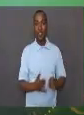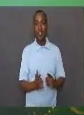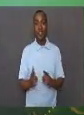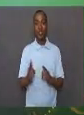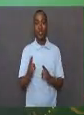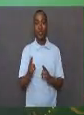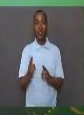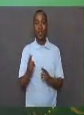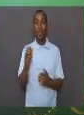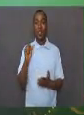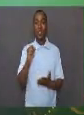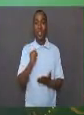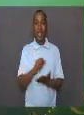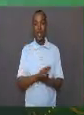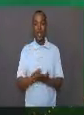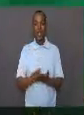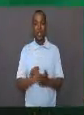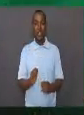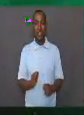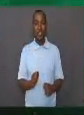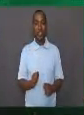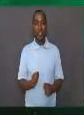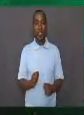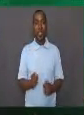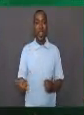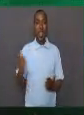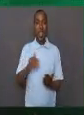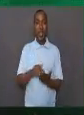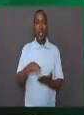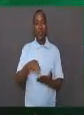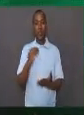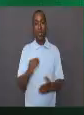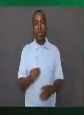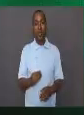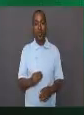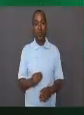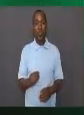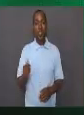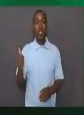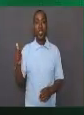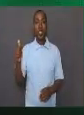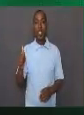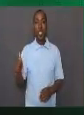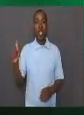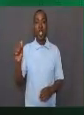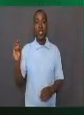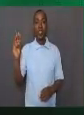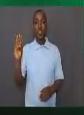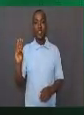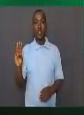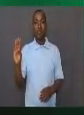in sterilization. We will also learn about aseptic technique,